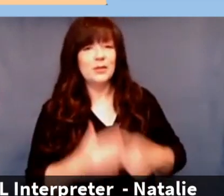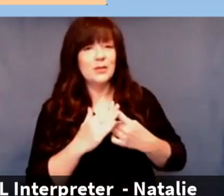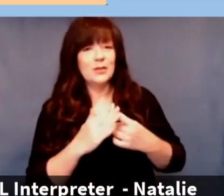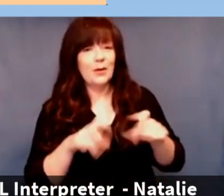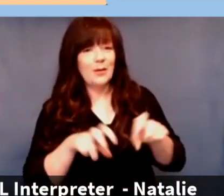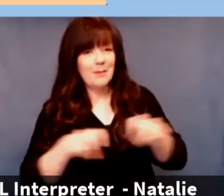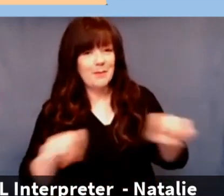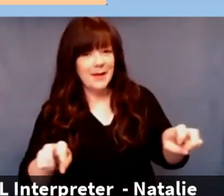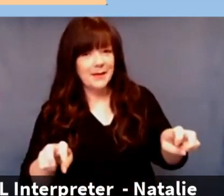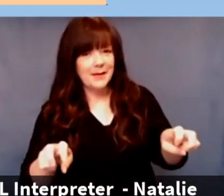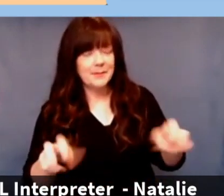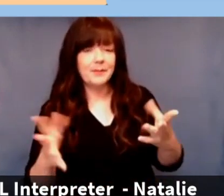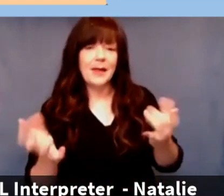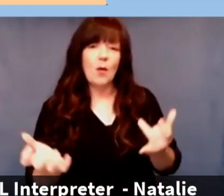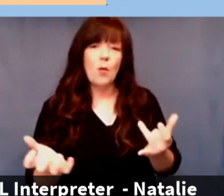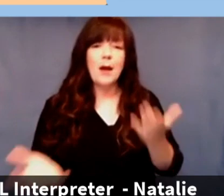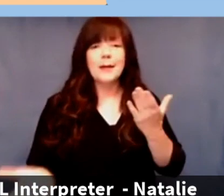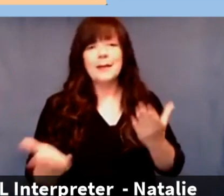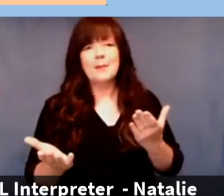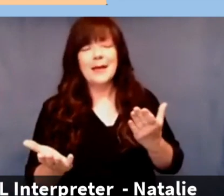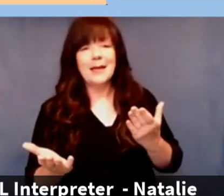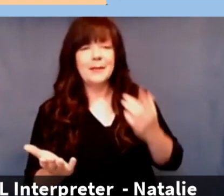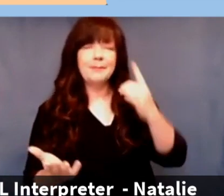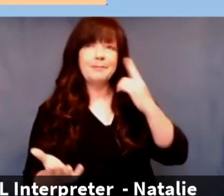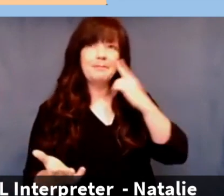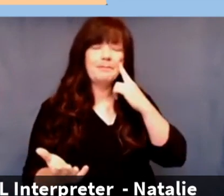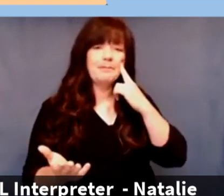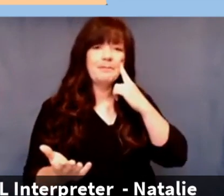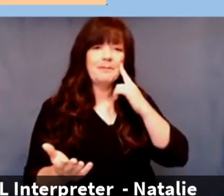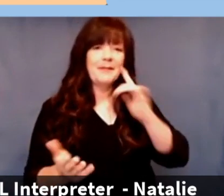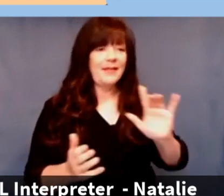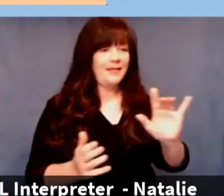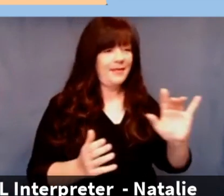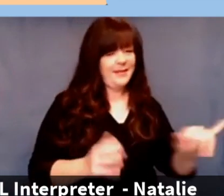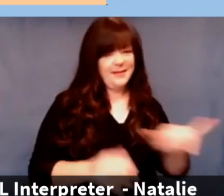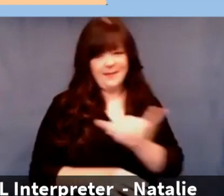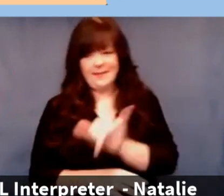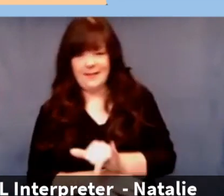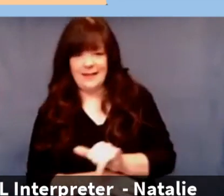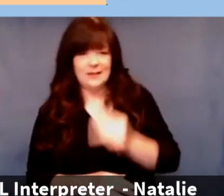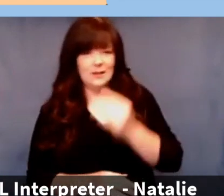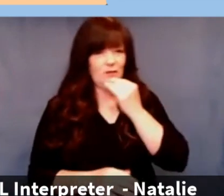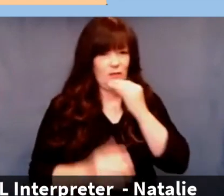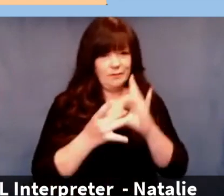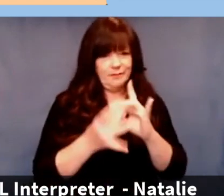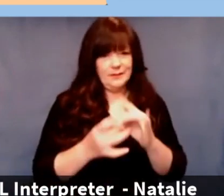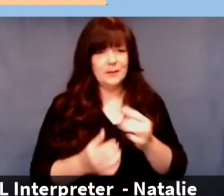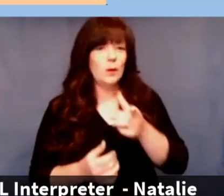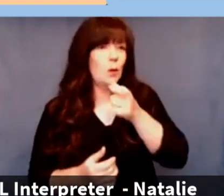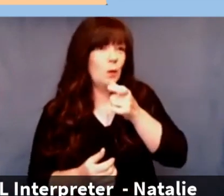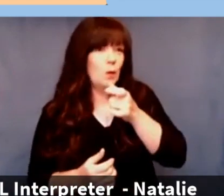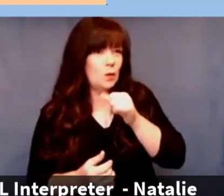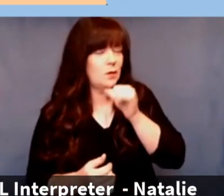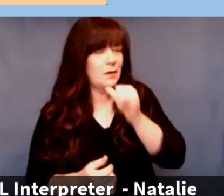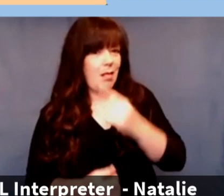wanted to do maybe a this or that food edition because who doesn't love food?